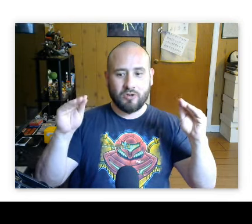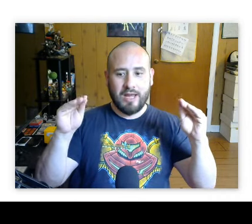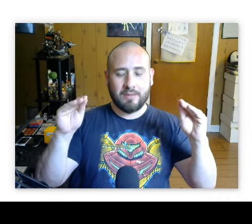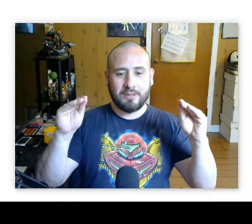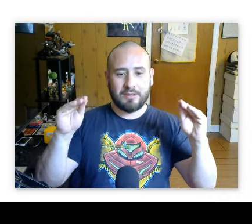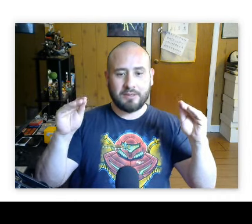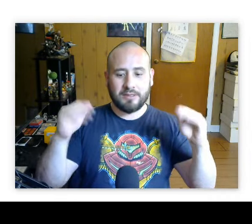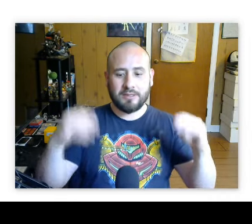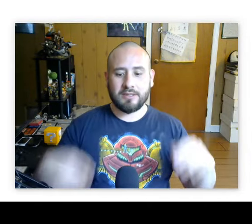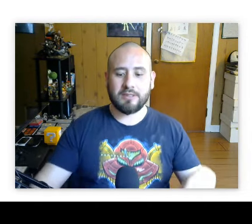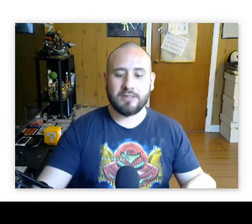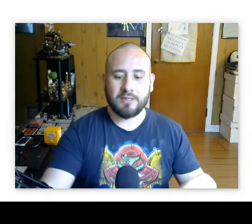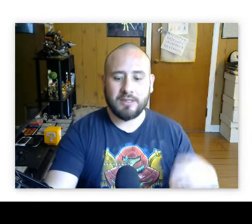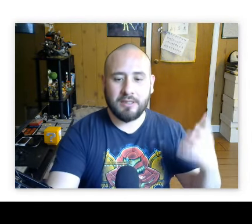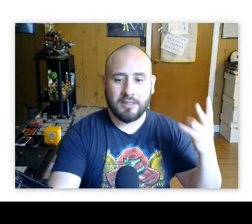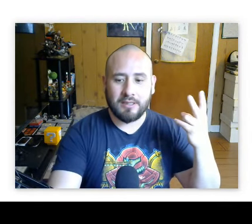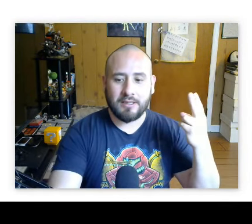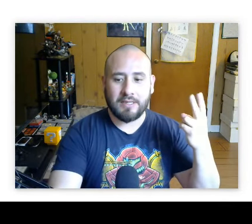Crab.